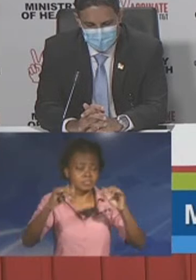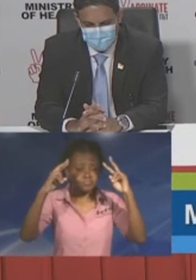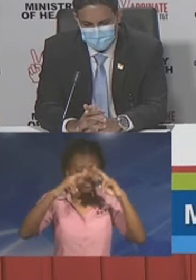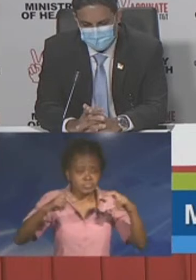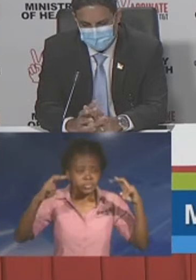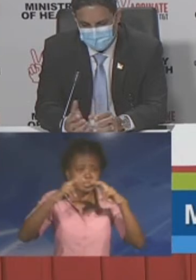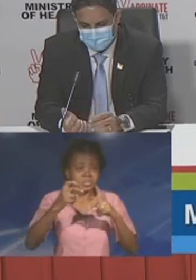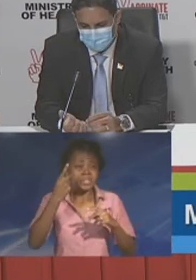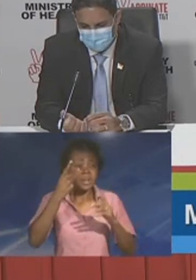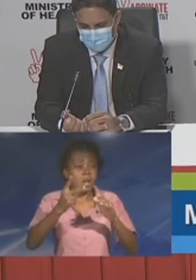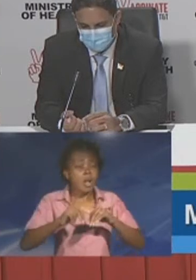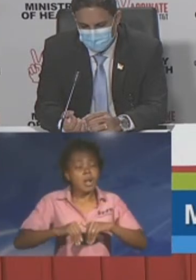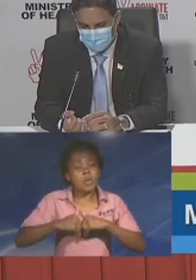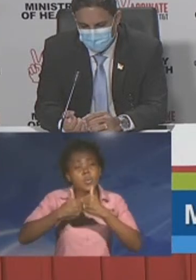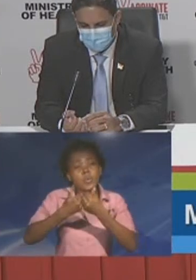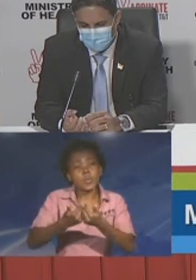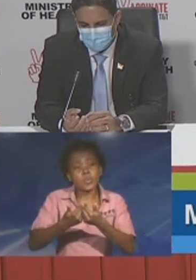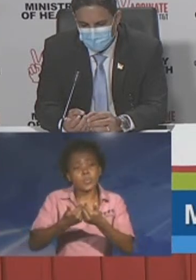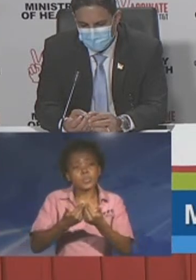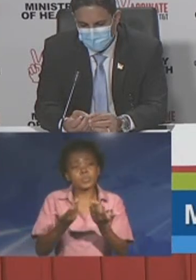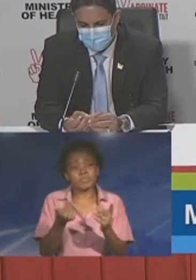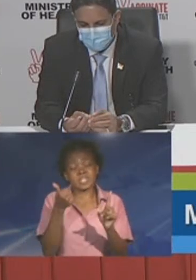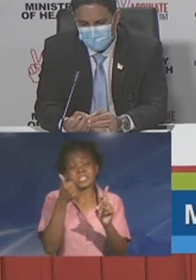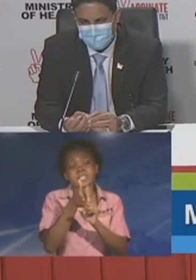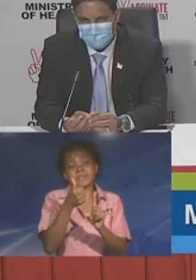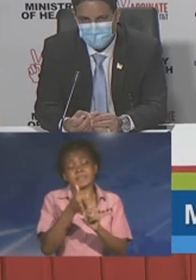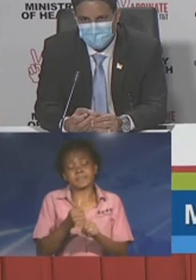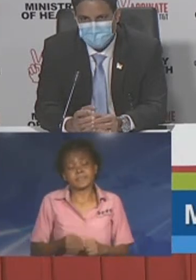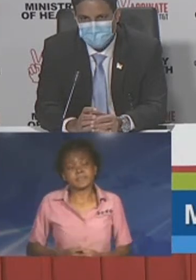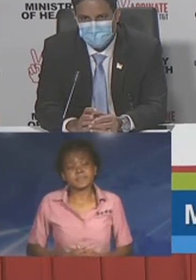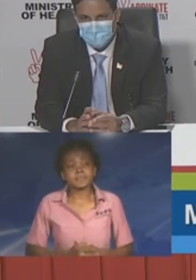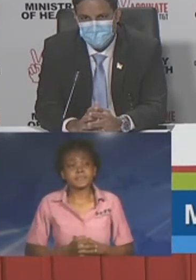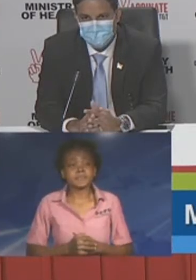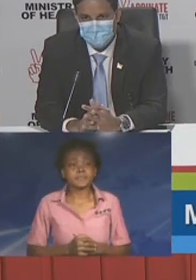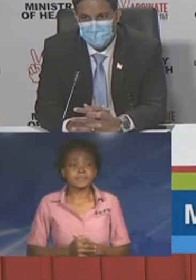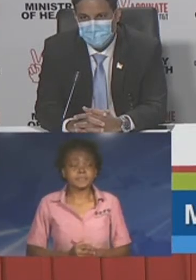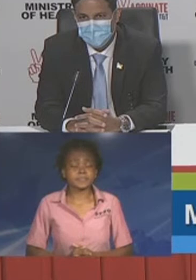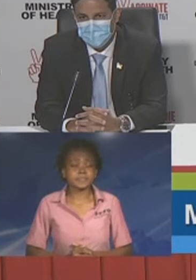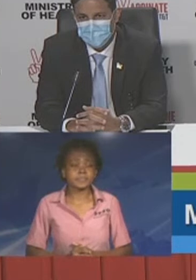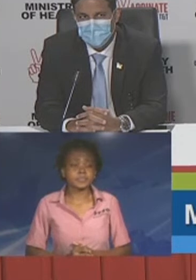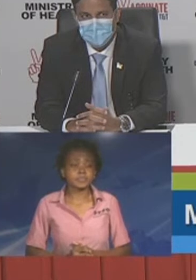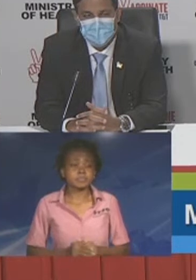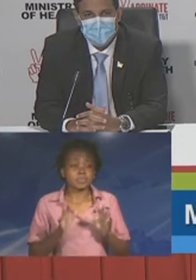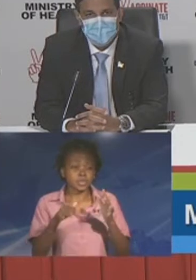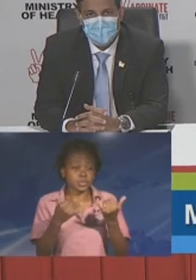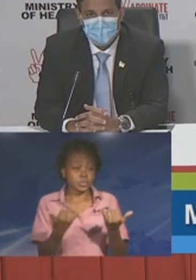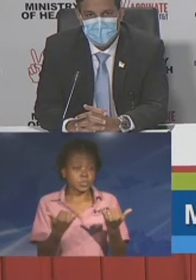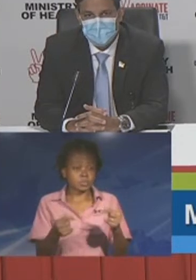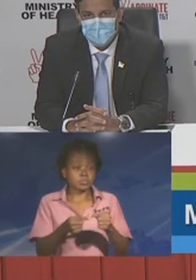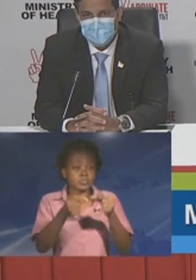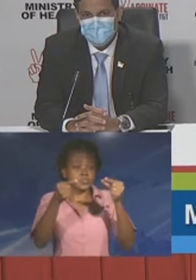go across or go back to Guardian Media for your follow-up question.